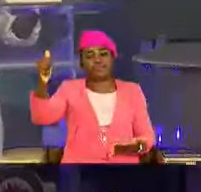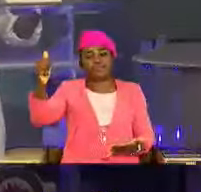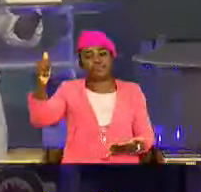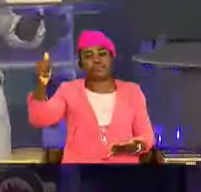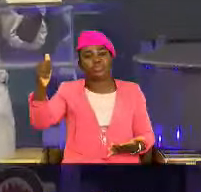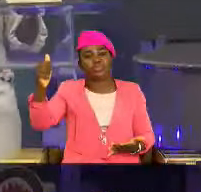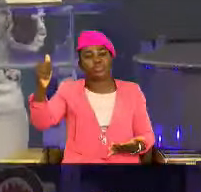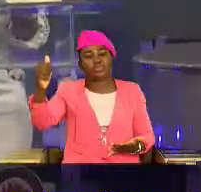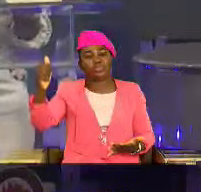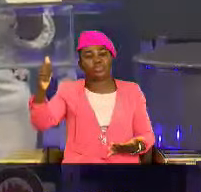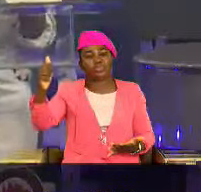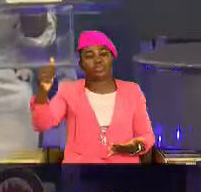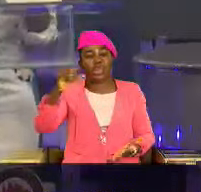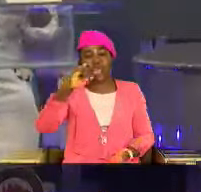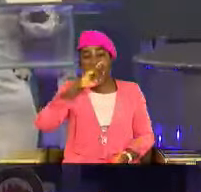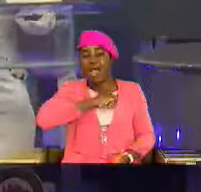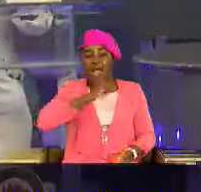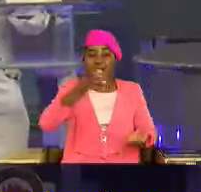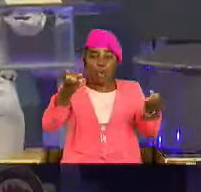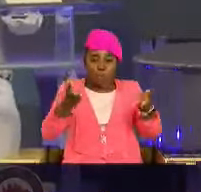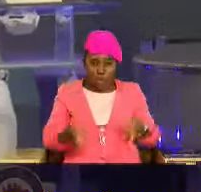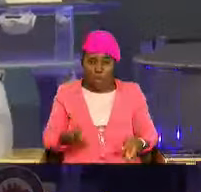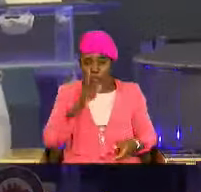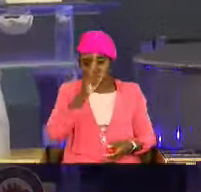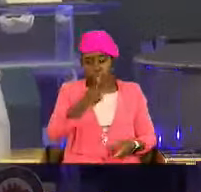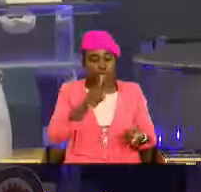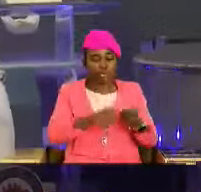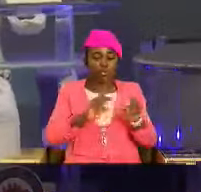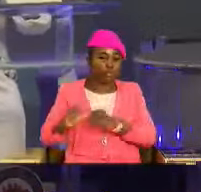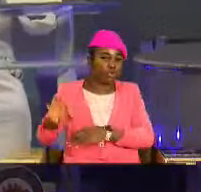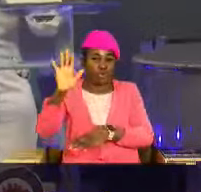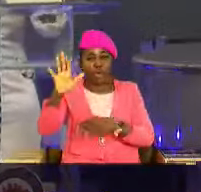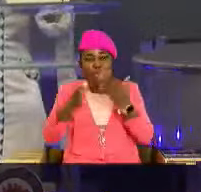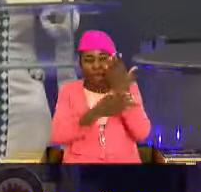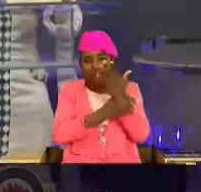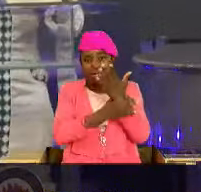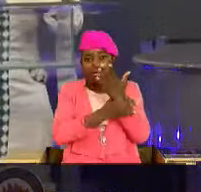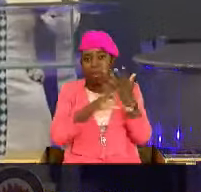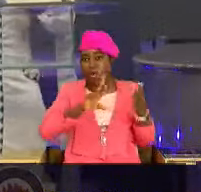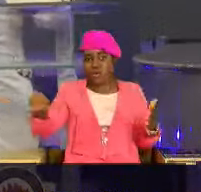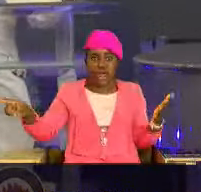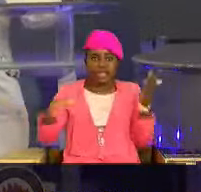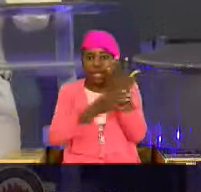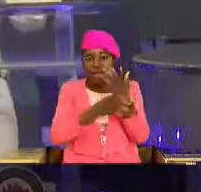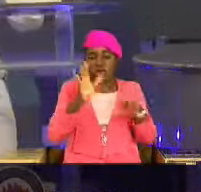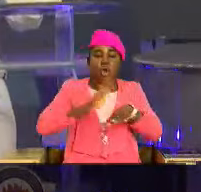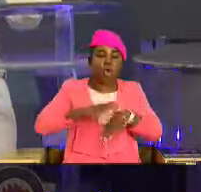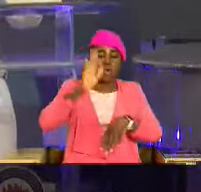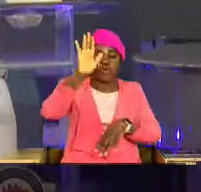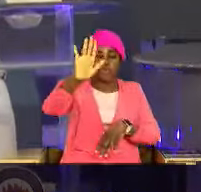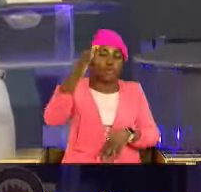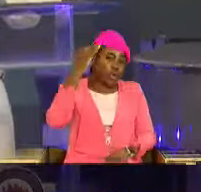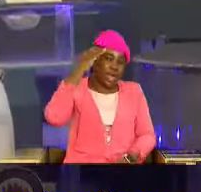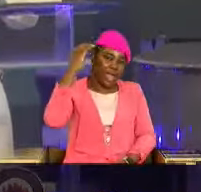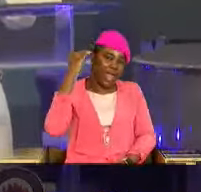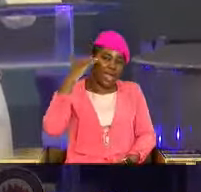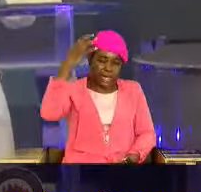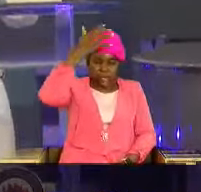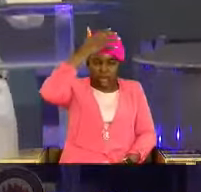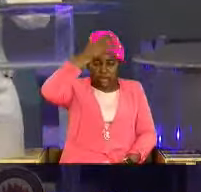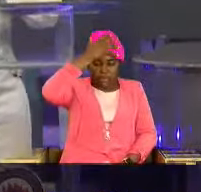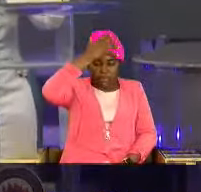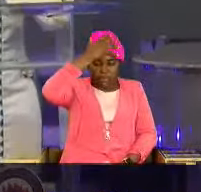place your right hand on your forehead as we're going to use the weapon of the blood of Jesus